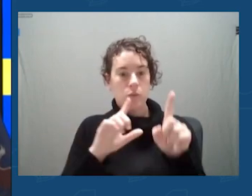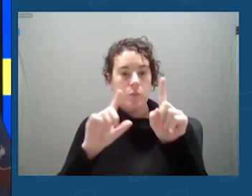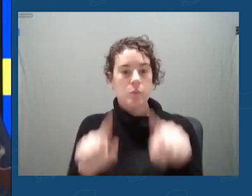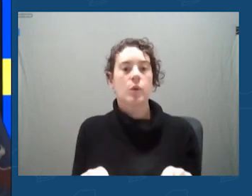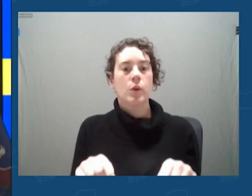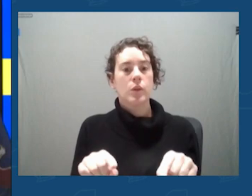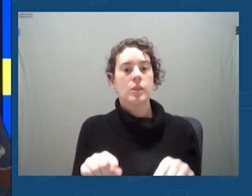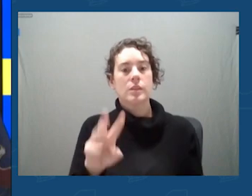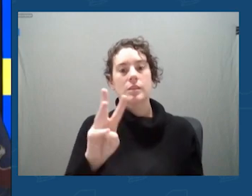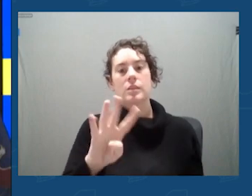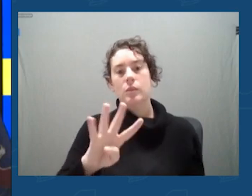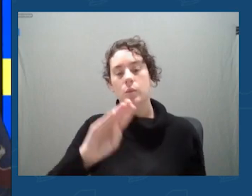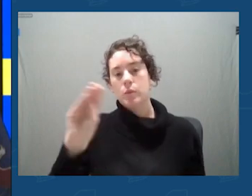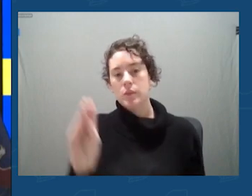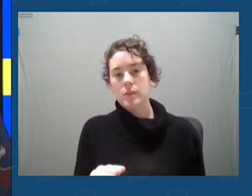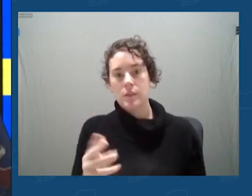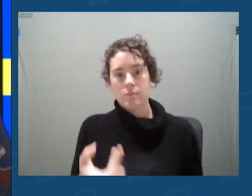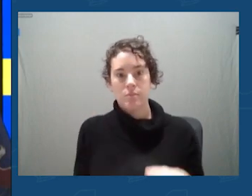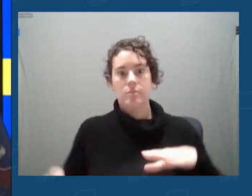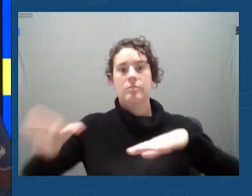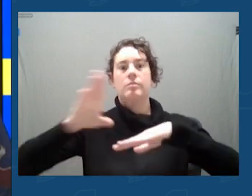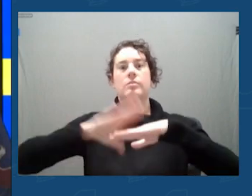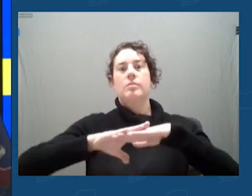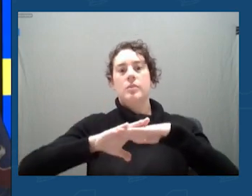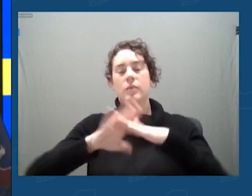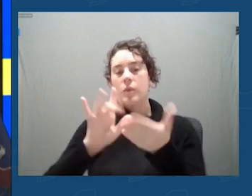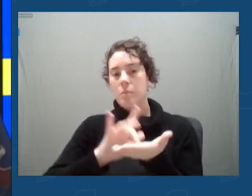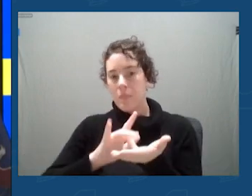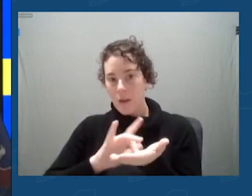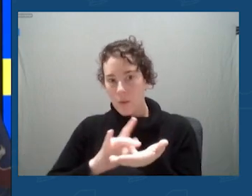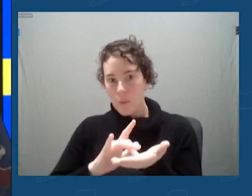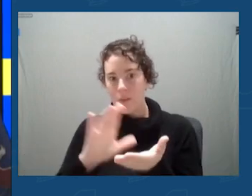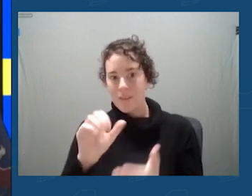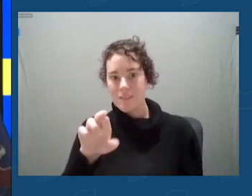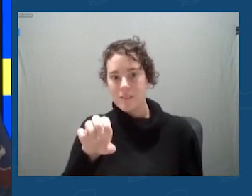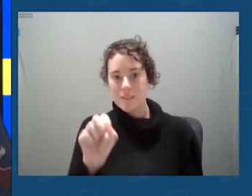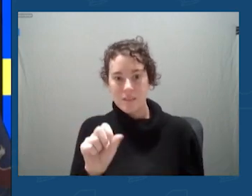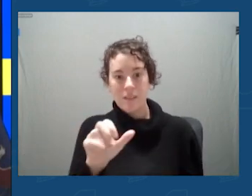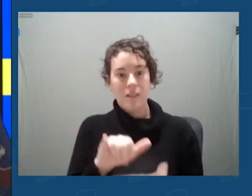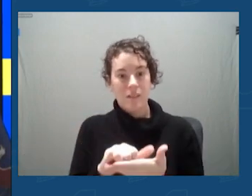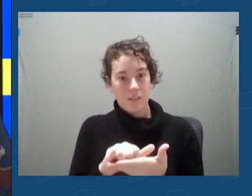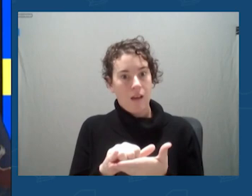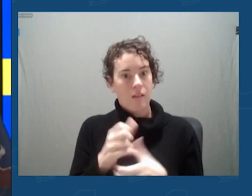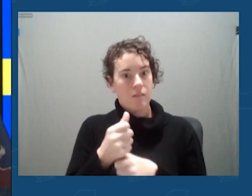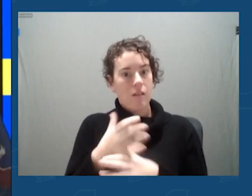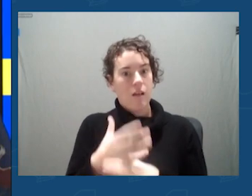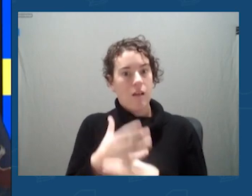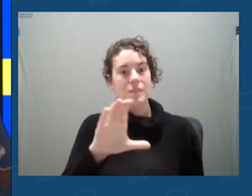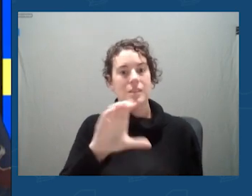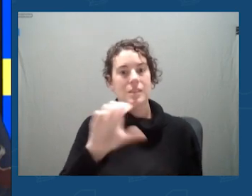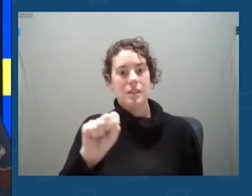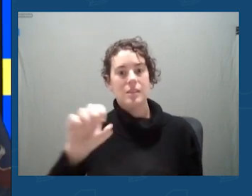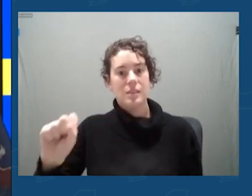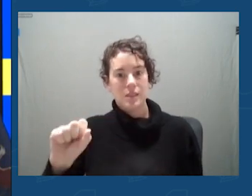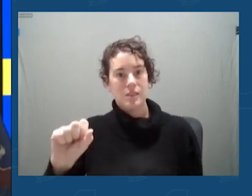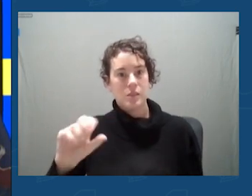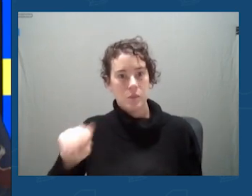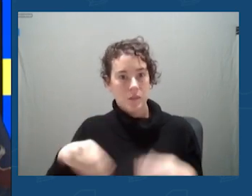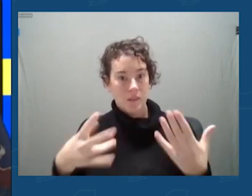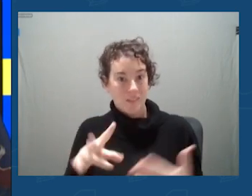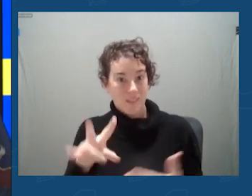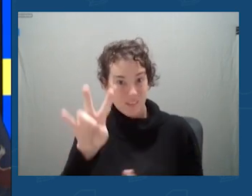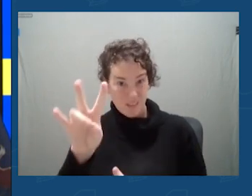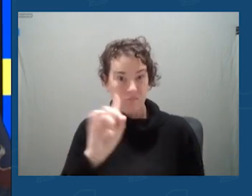spike in medical debt cases. That led CSS to issue 7, I mean a lot of reports for